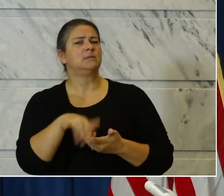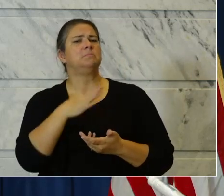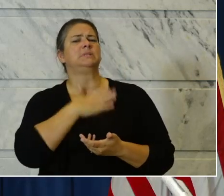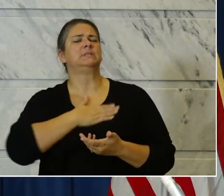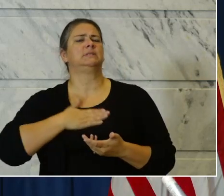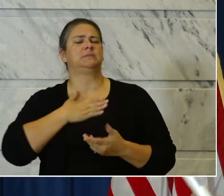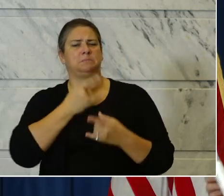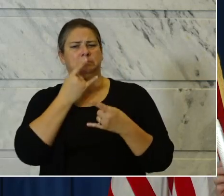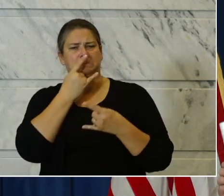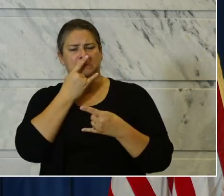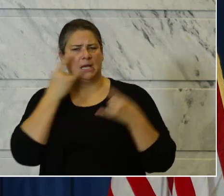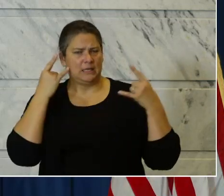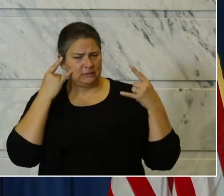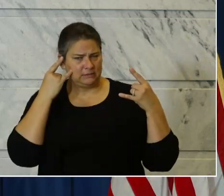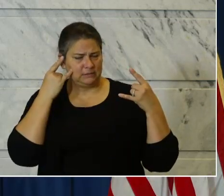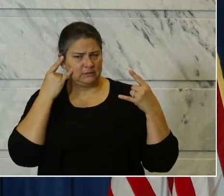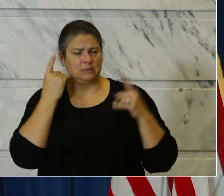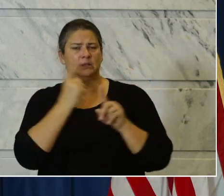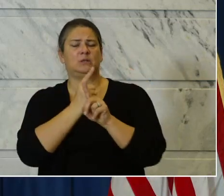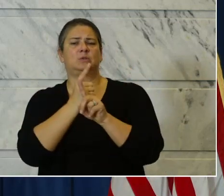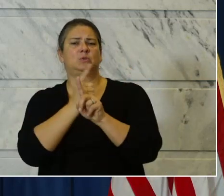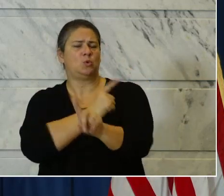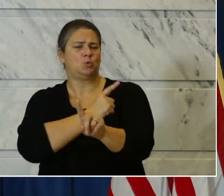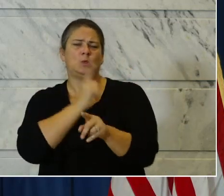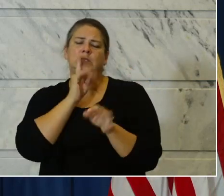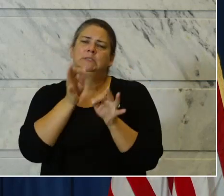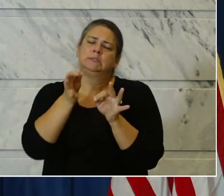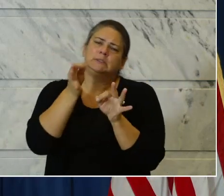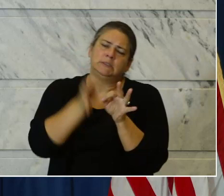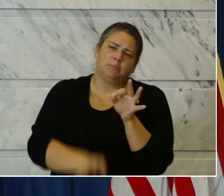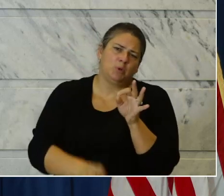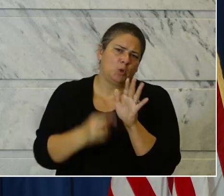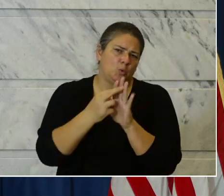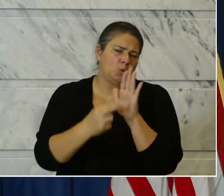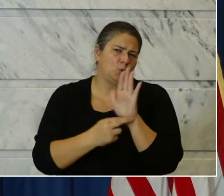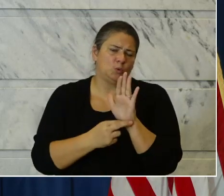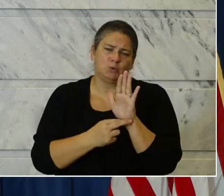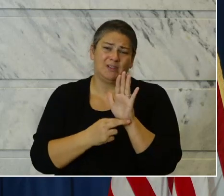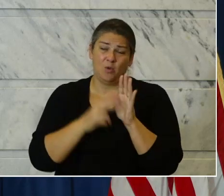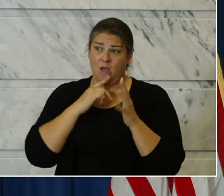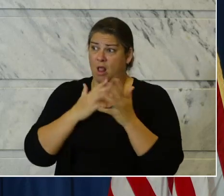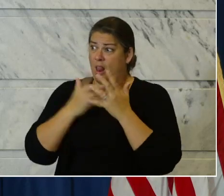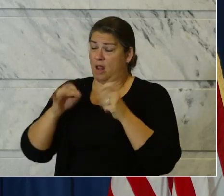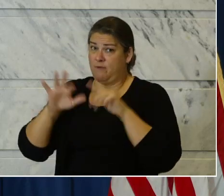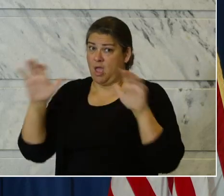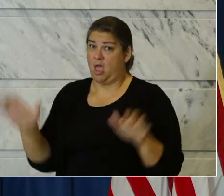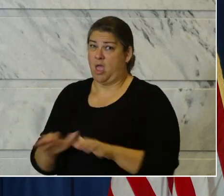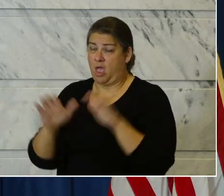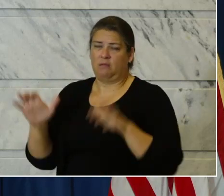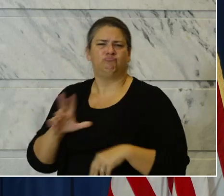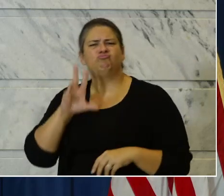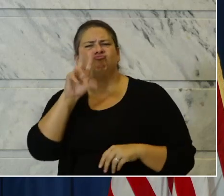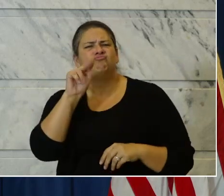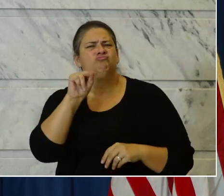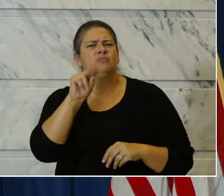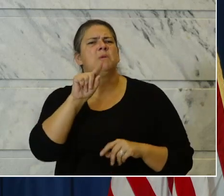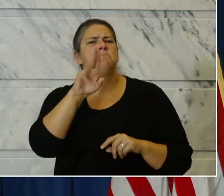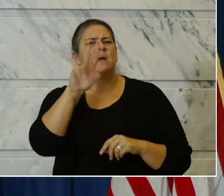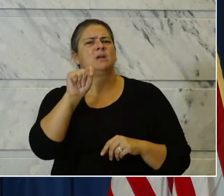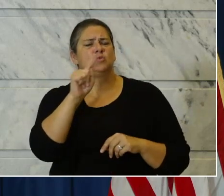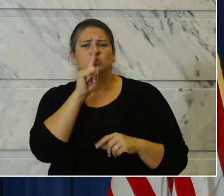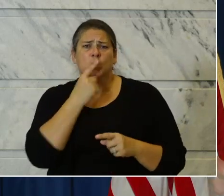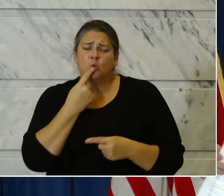other guidelines, because they're really simple and they're really low tech, but they actually really work. And if we do all this